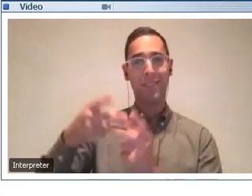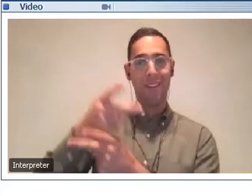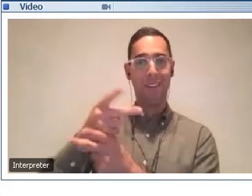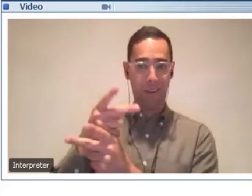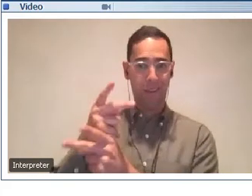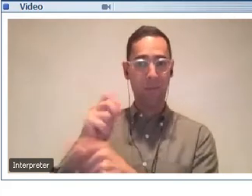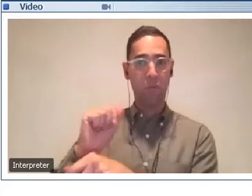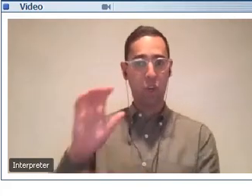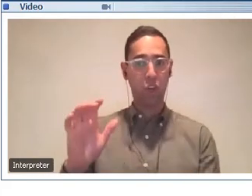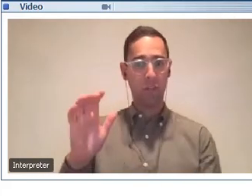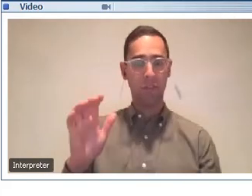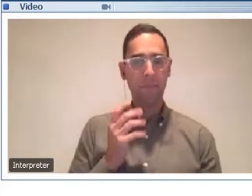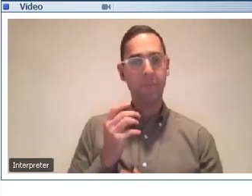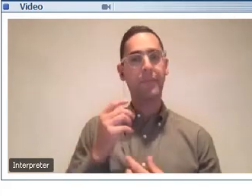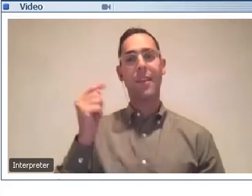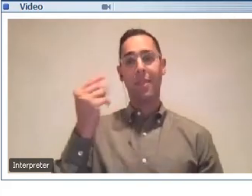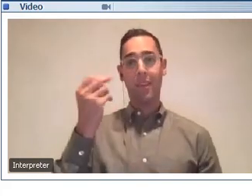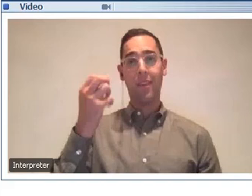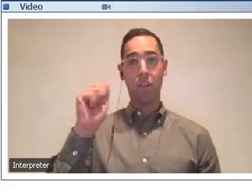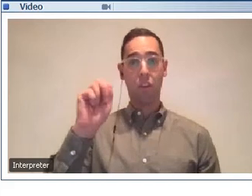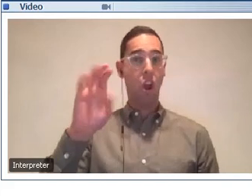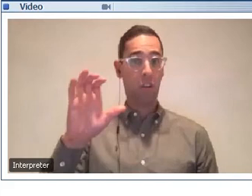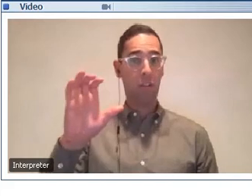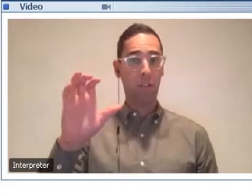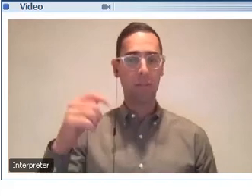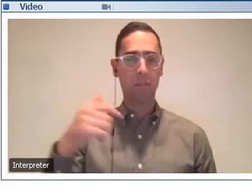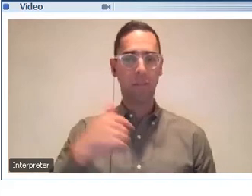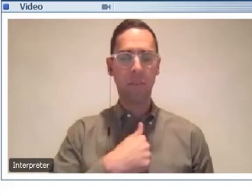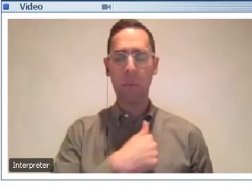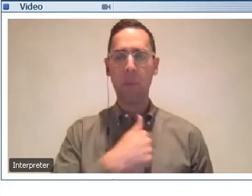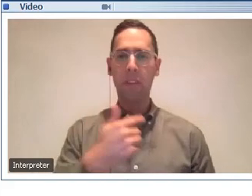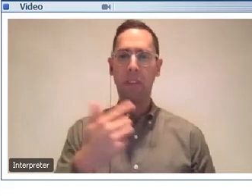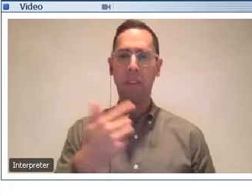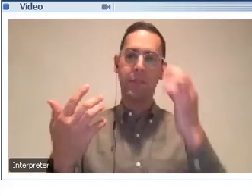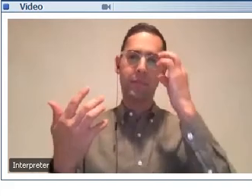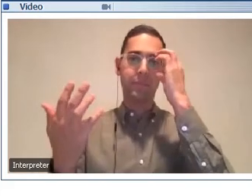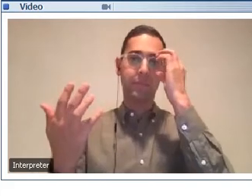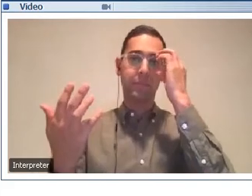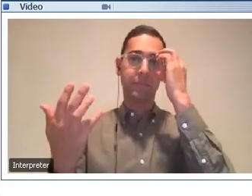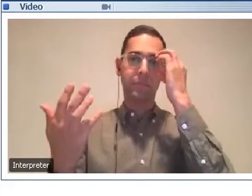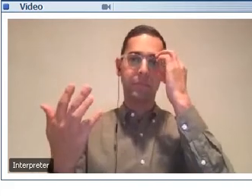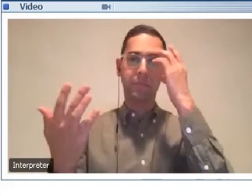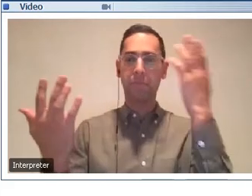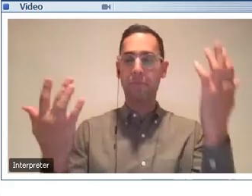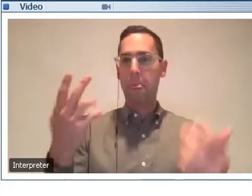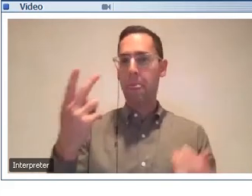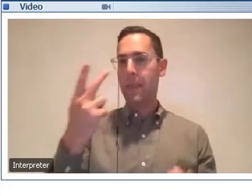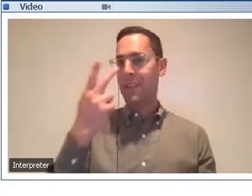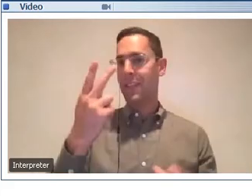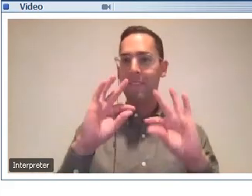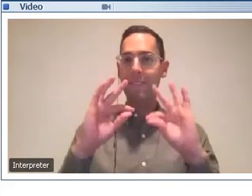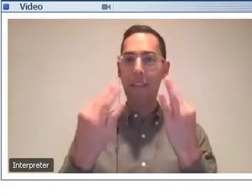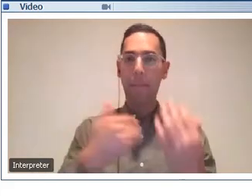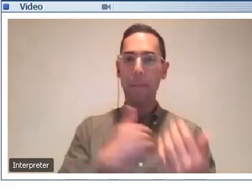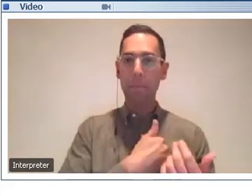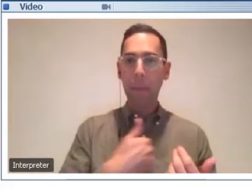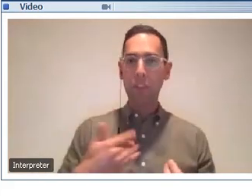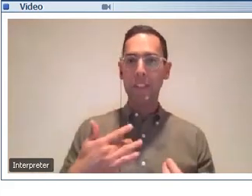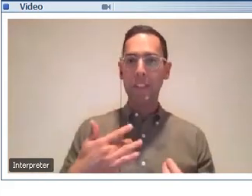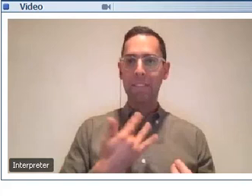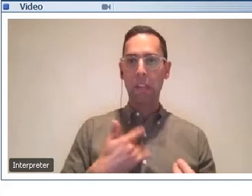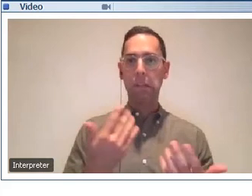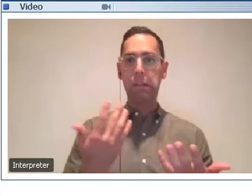members who feel like they had no choice but to downshift their careers, sometimes to cut back on their hours